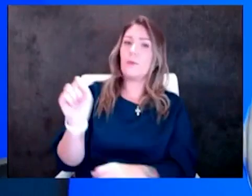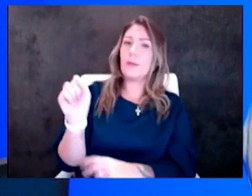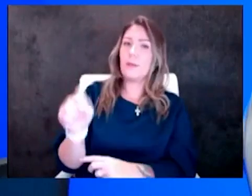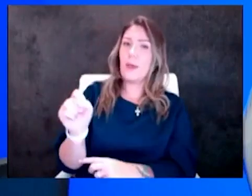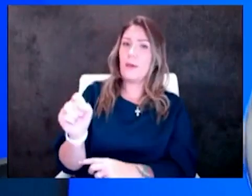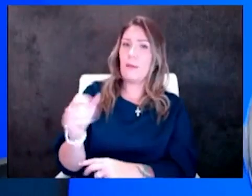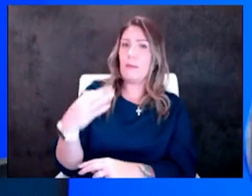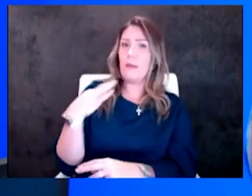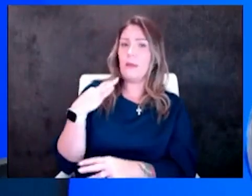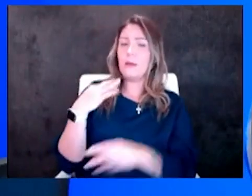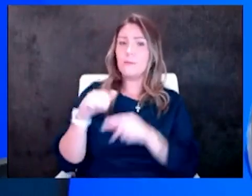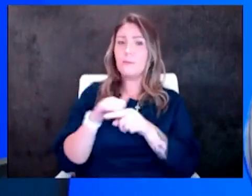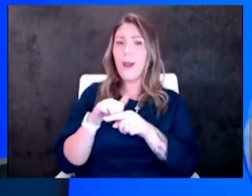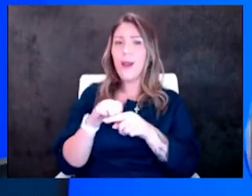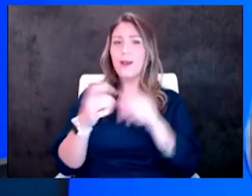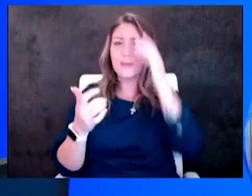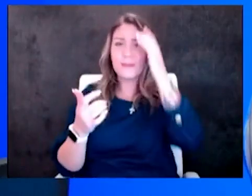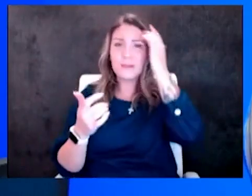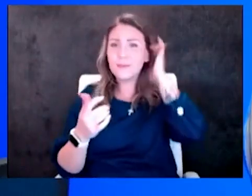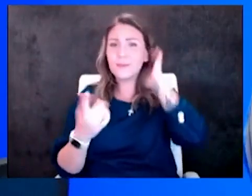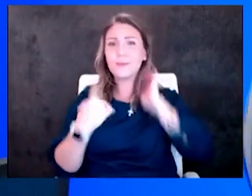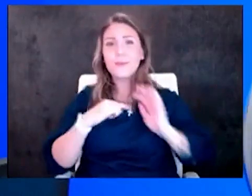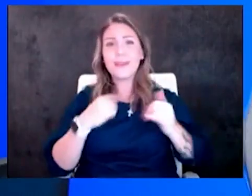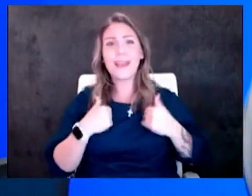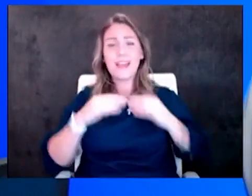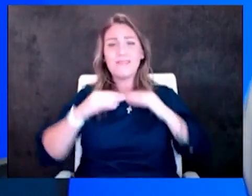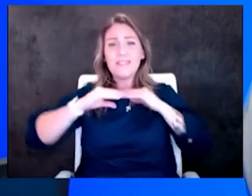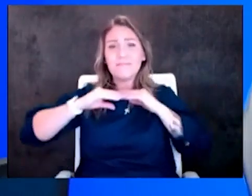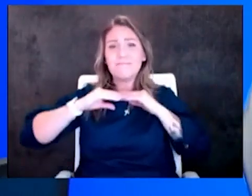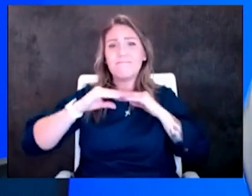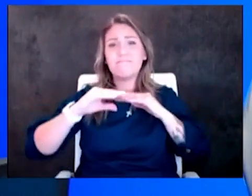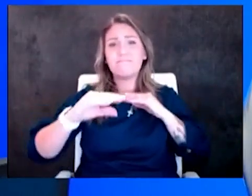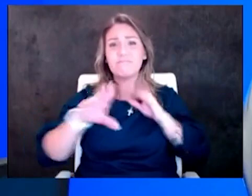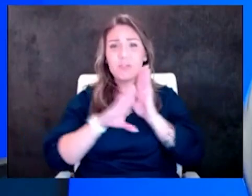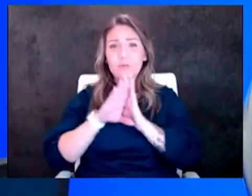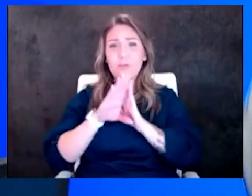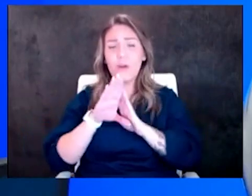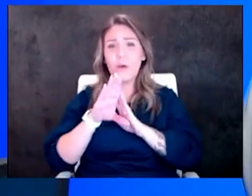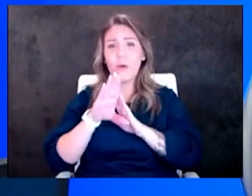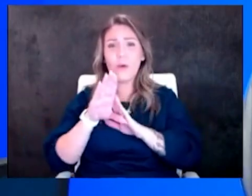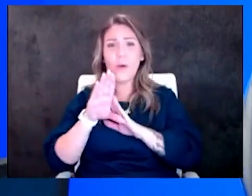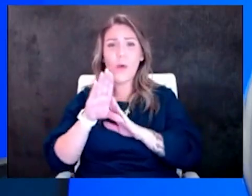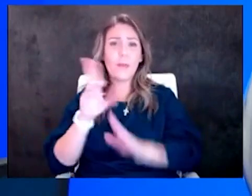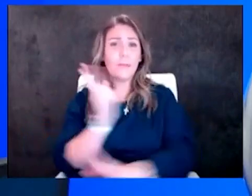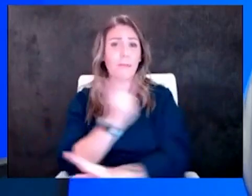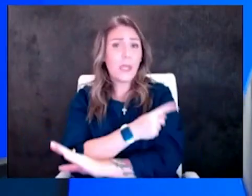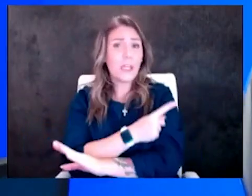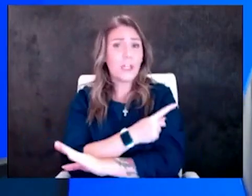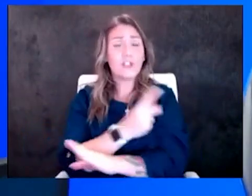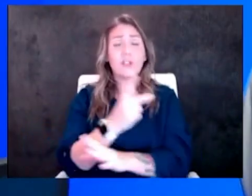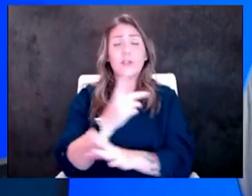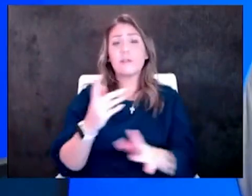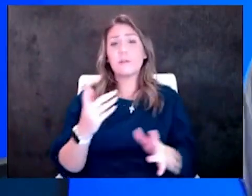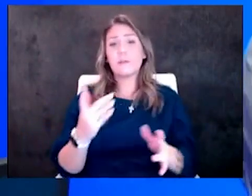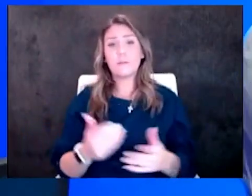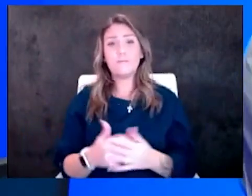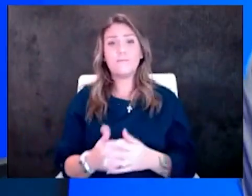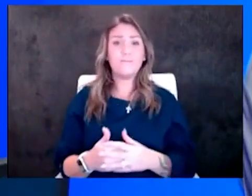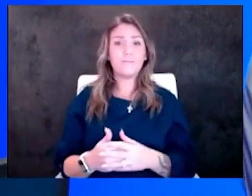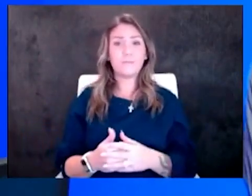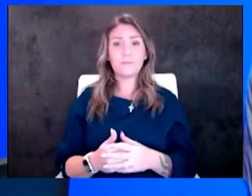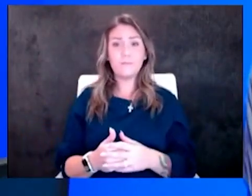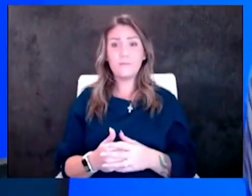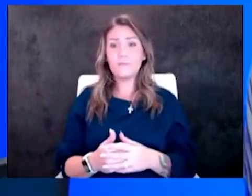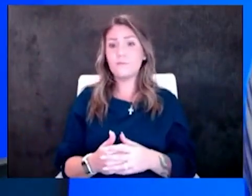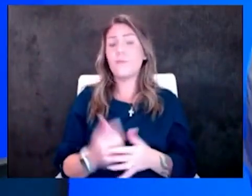that we would have a steady growth of patients looking to treat